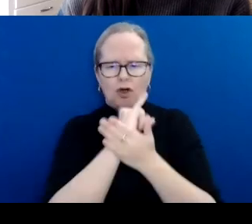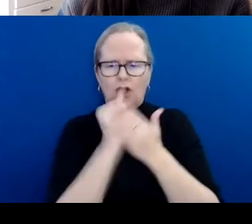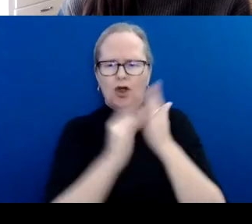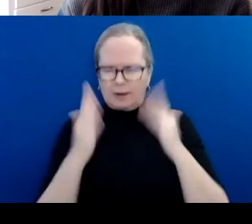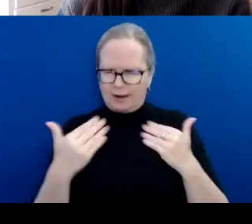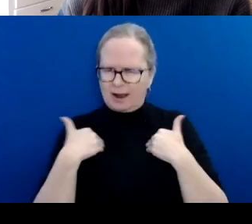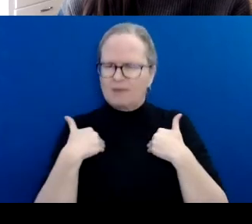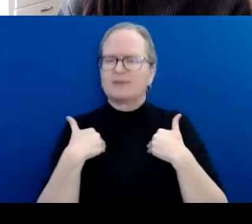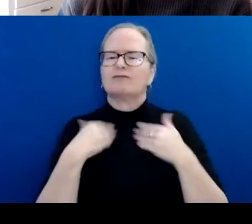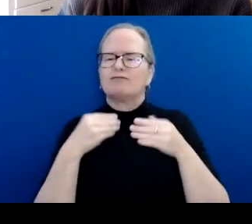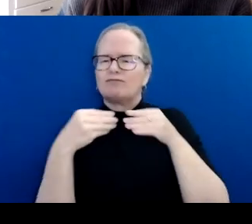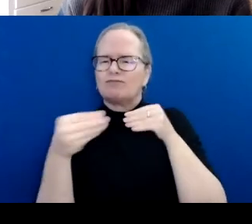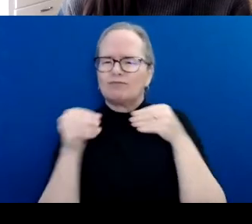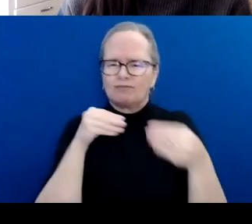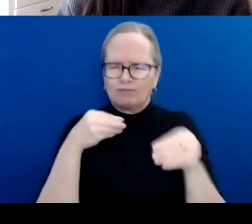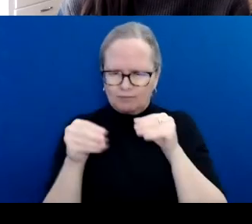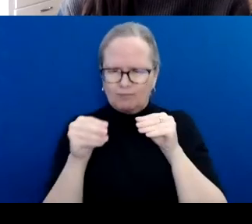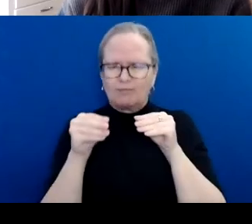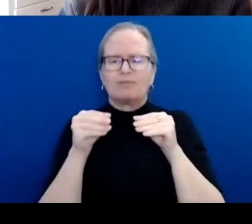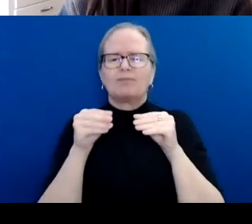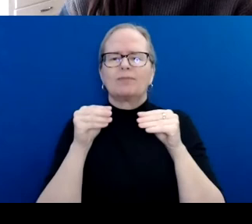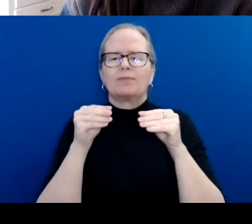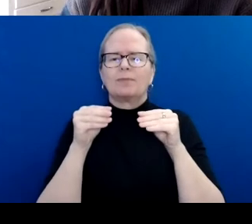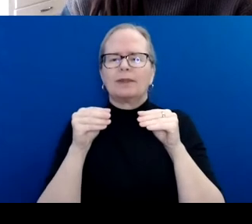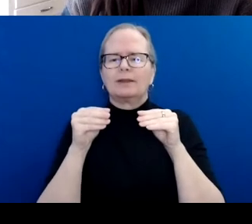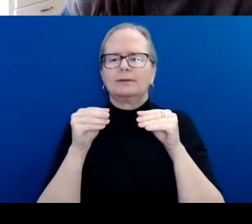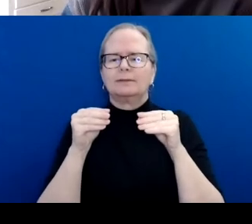stories, art, cultures, and experiences.